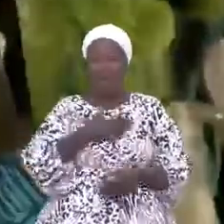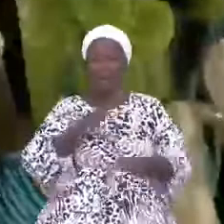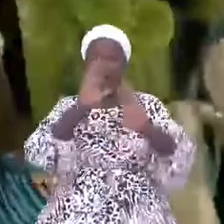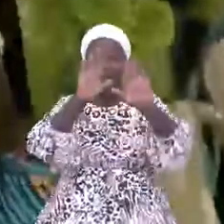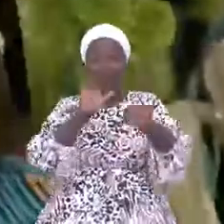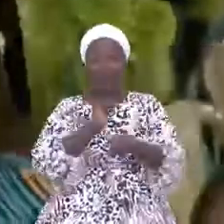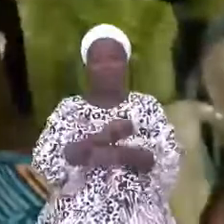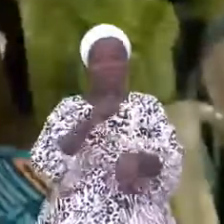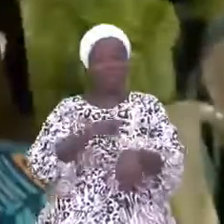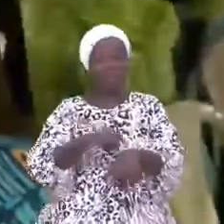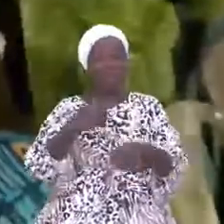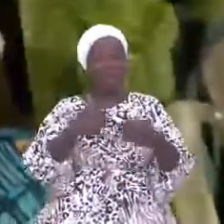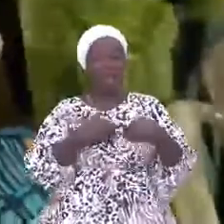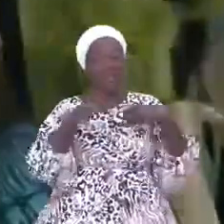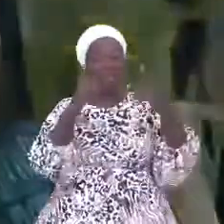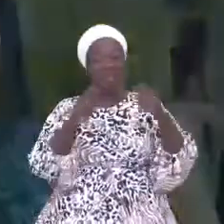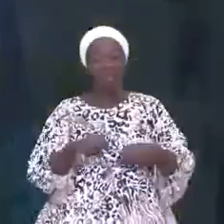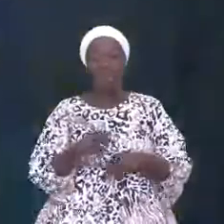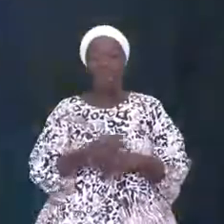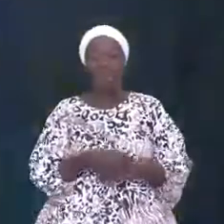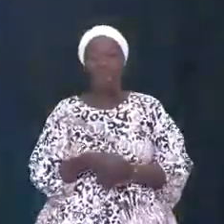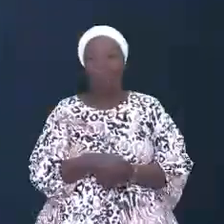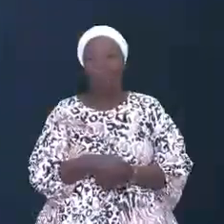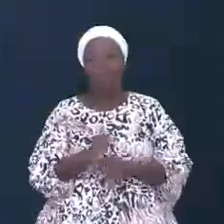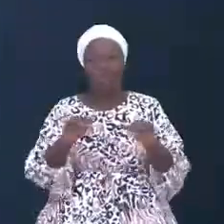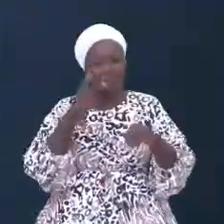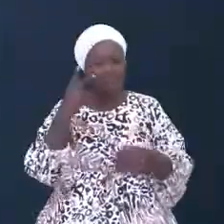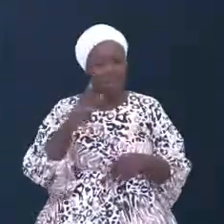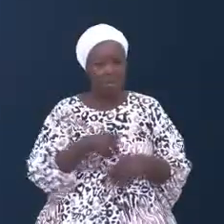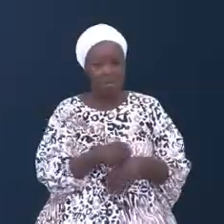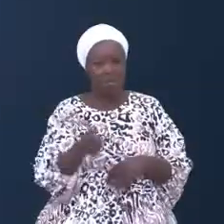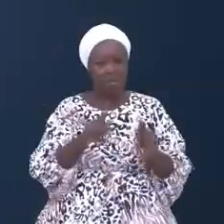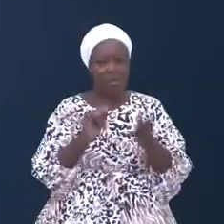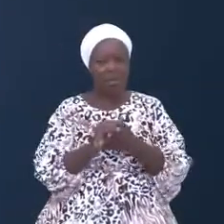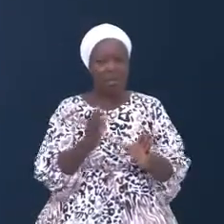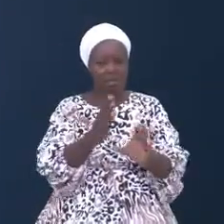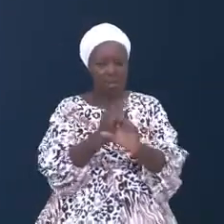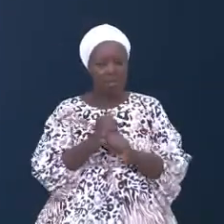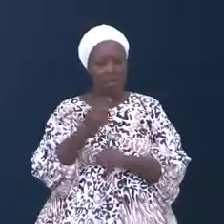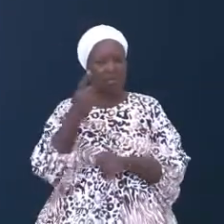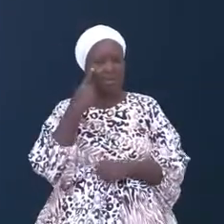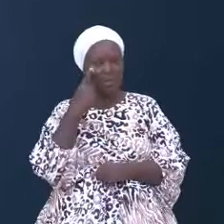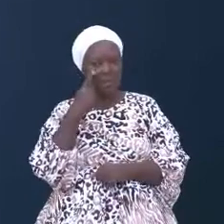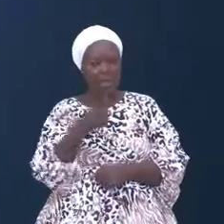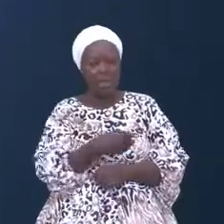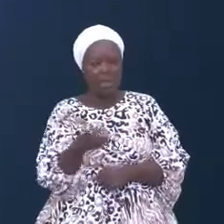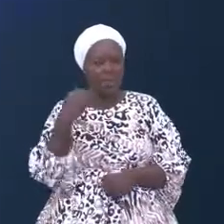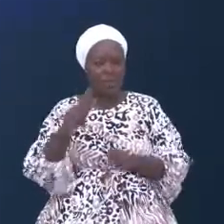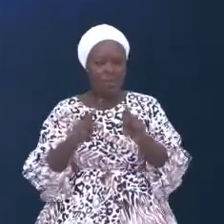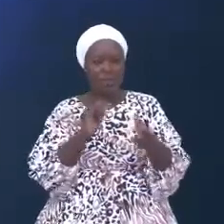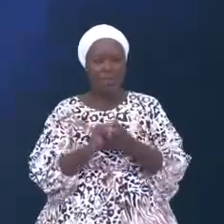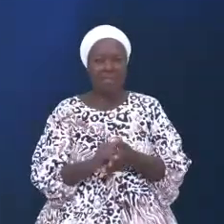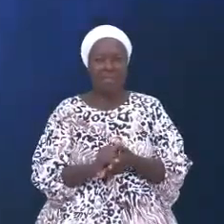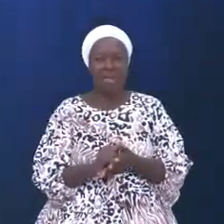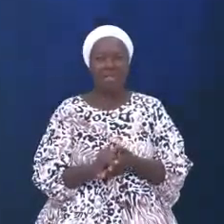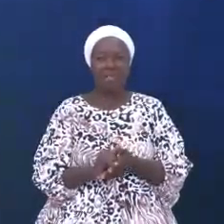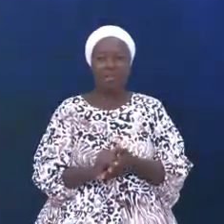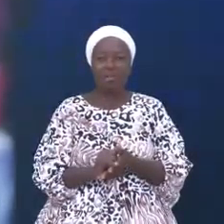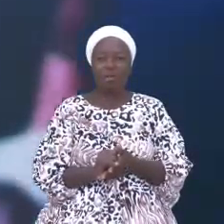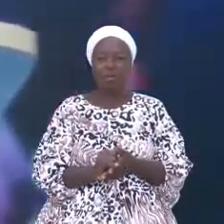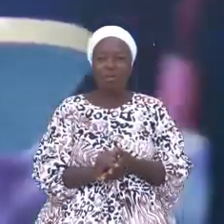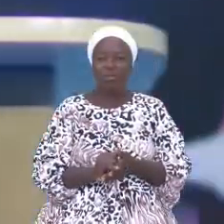Now, did you see those people that received their sight? They were the people that mentioned